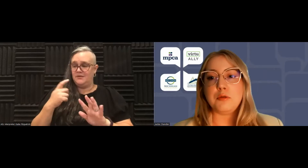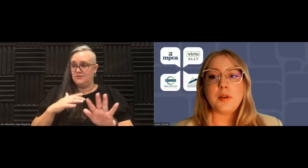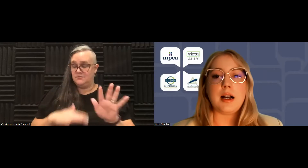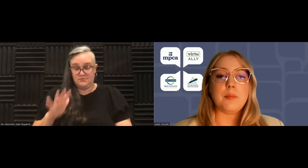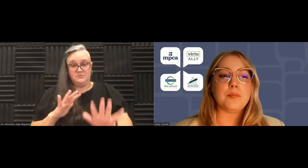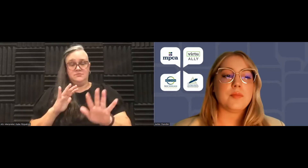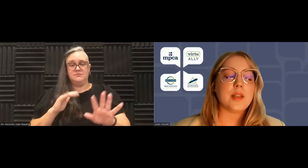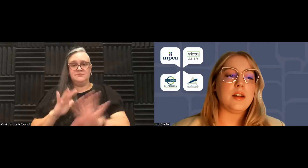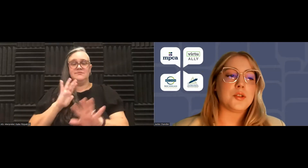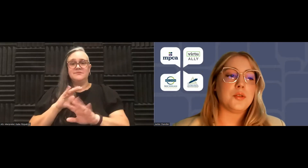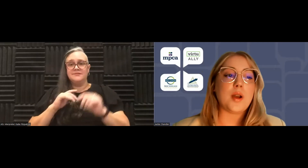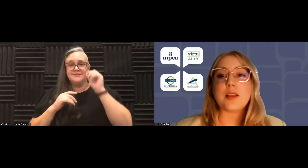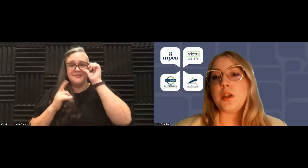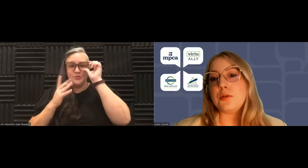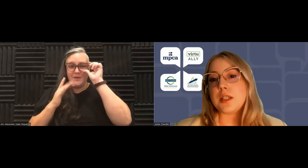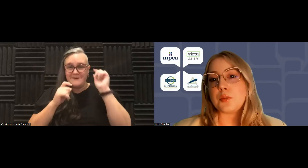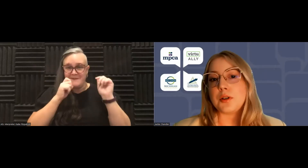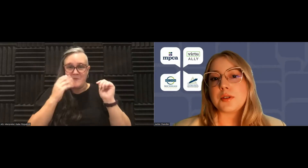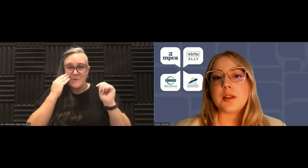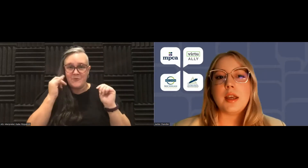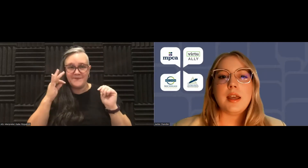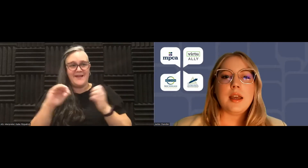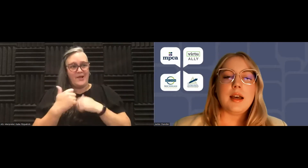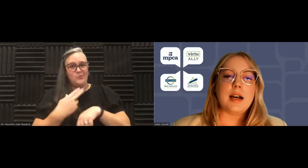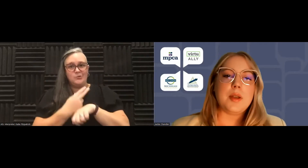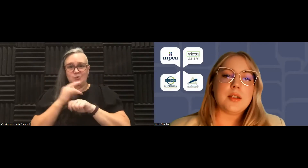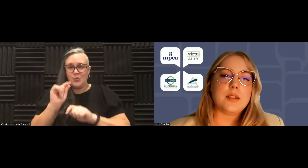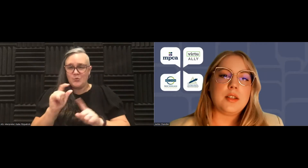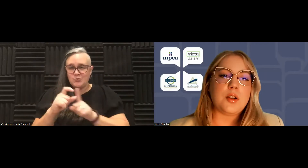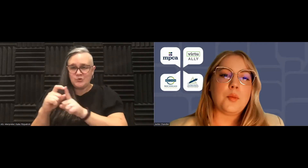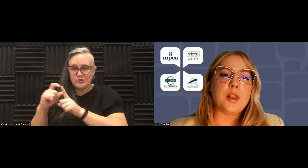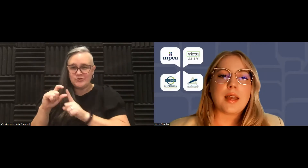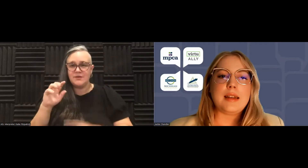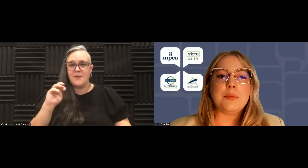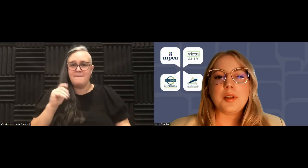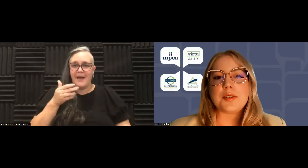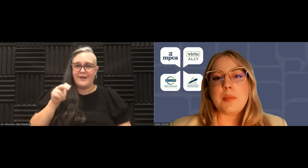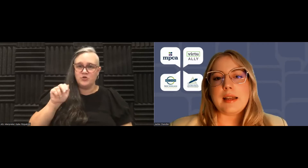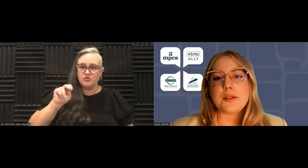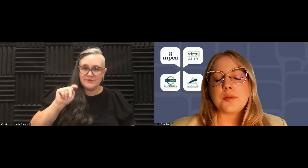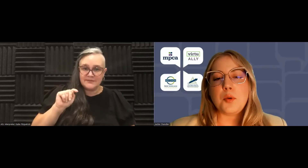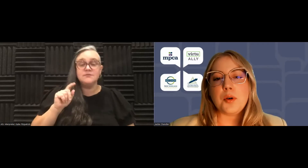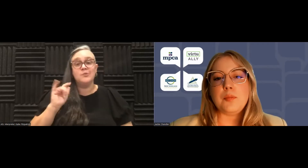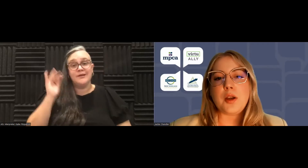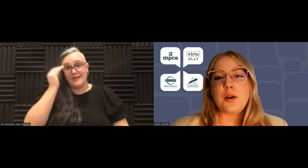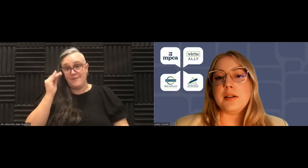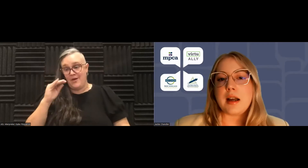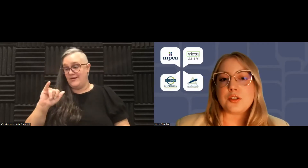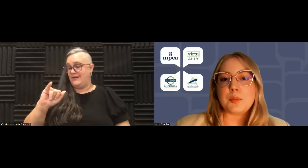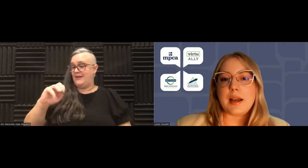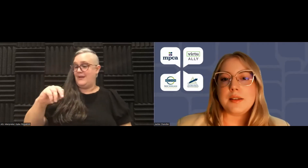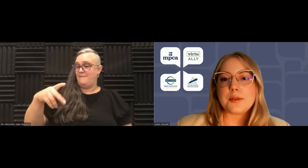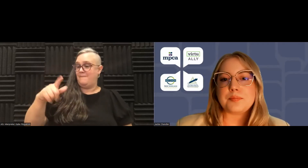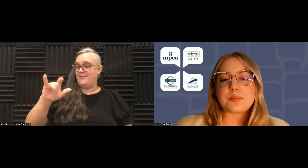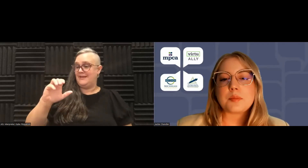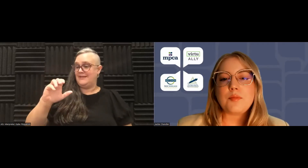aware of, and also in the ways that we use these words. And, you know, when we look at implicit bias or our